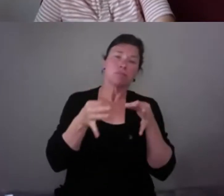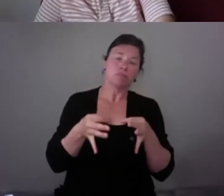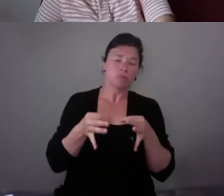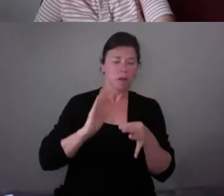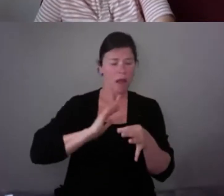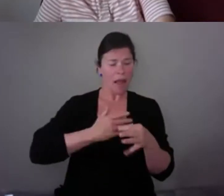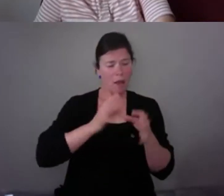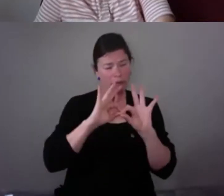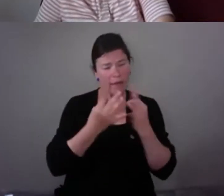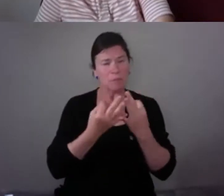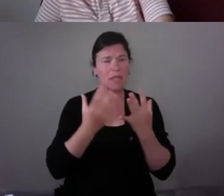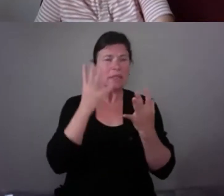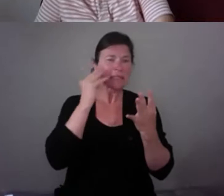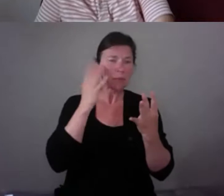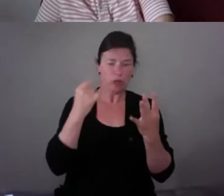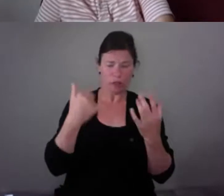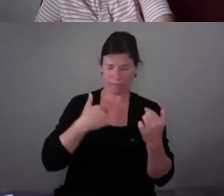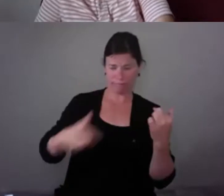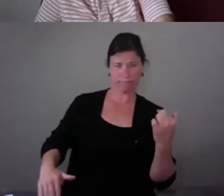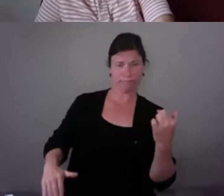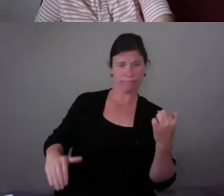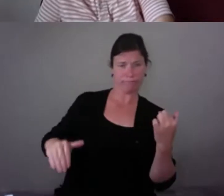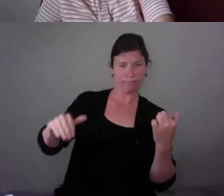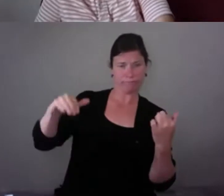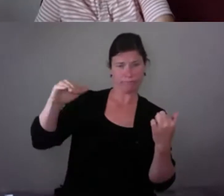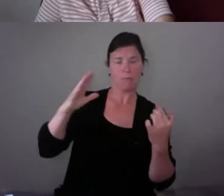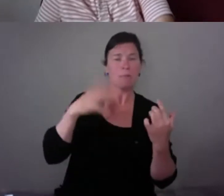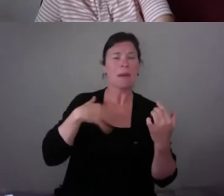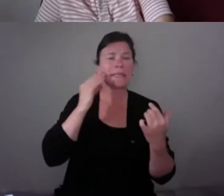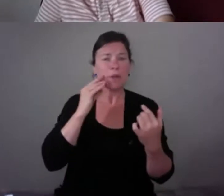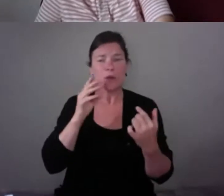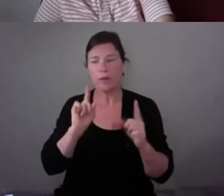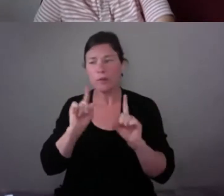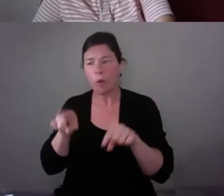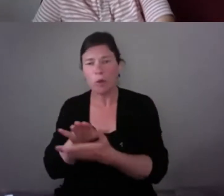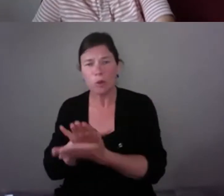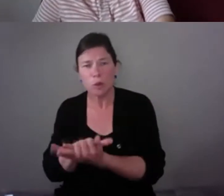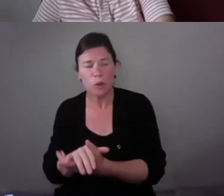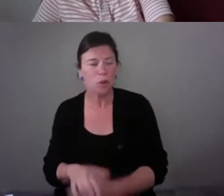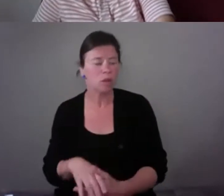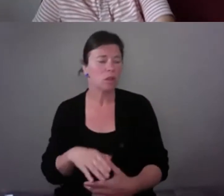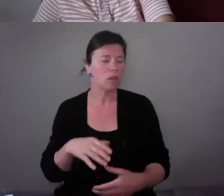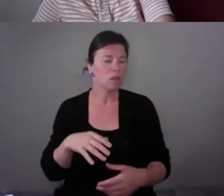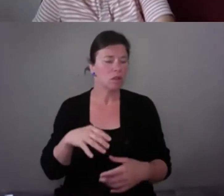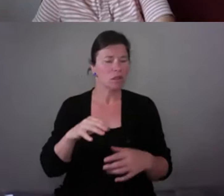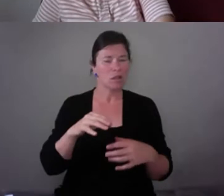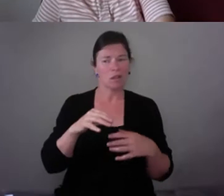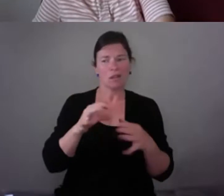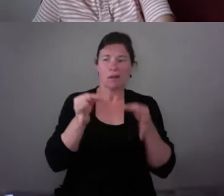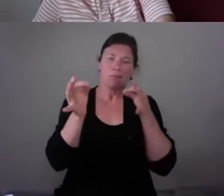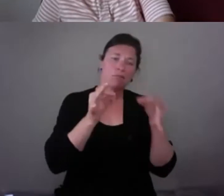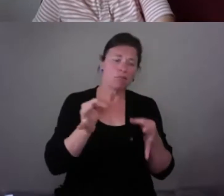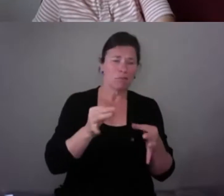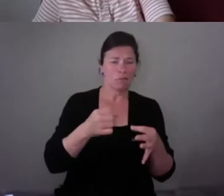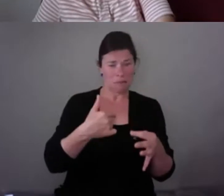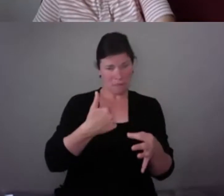school and family journey of how our family has worked to make sure that me and many